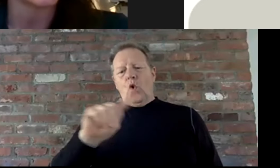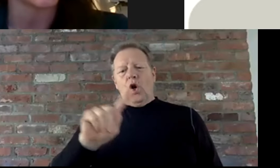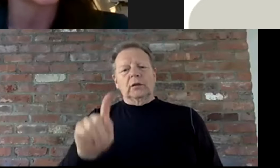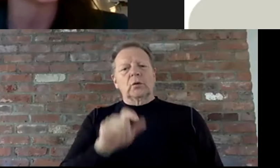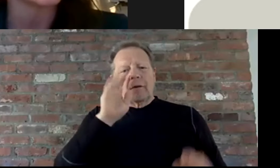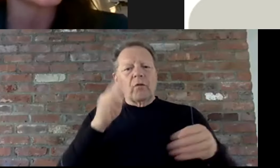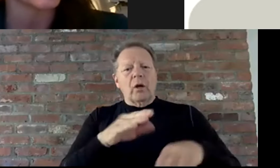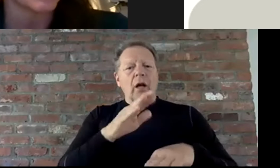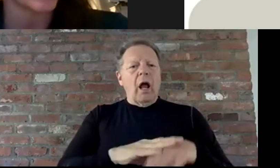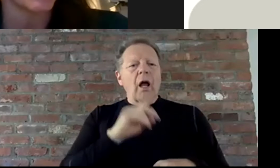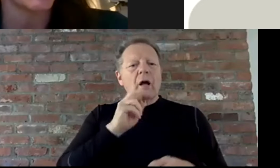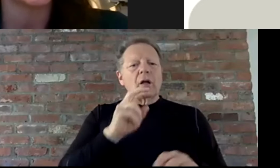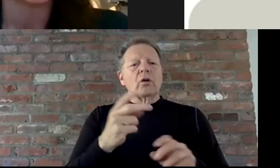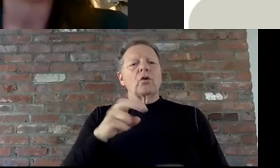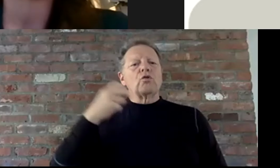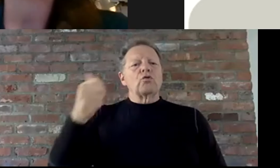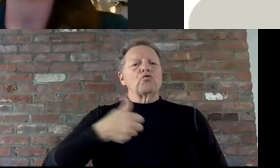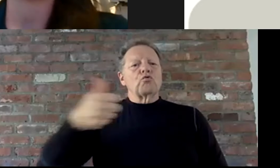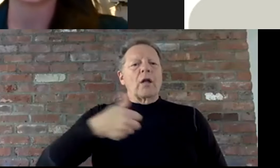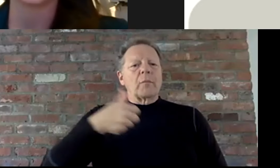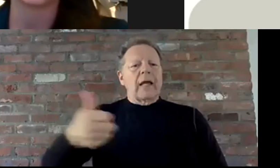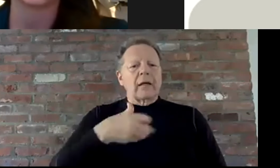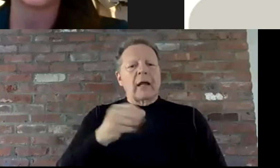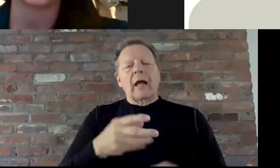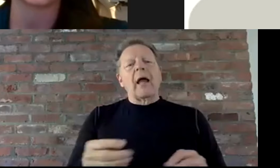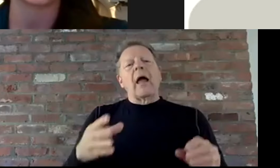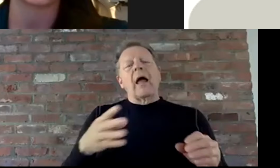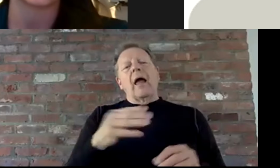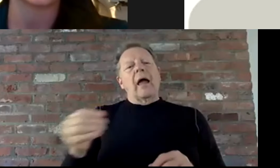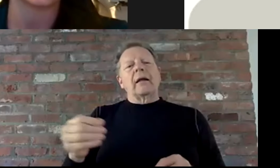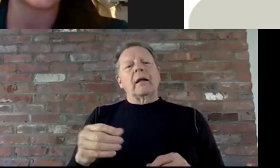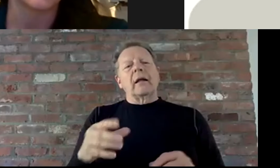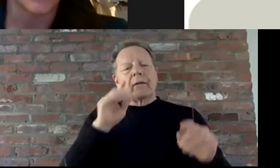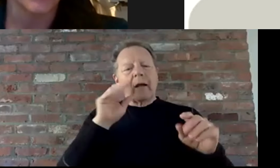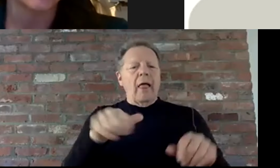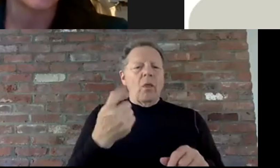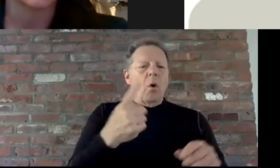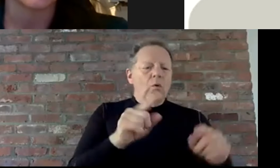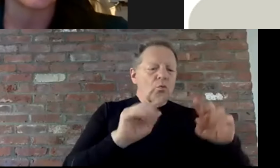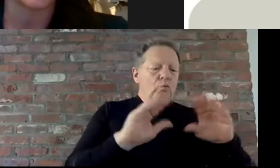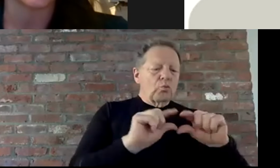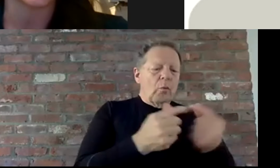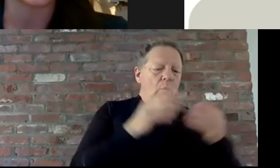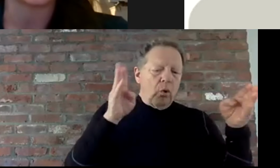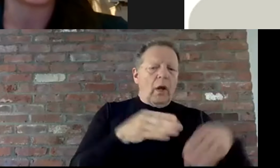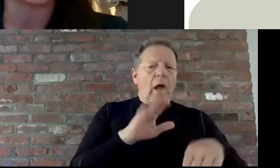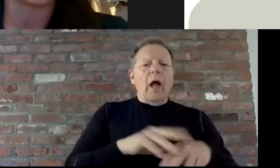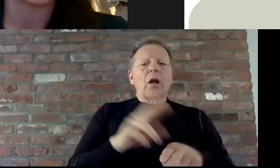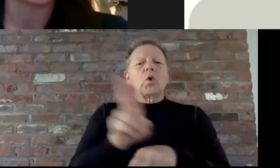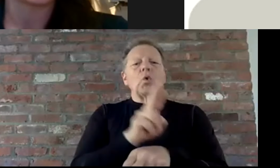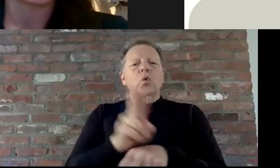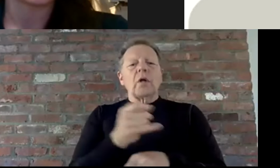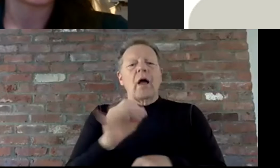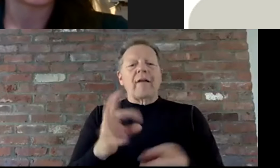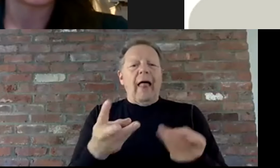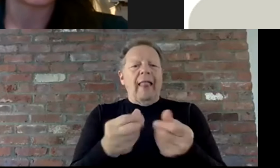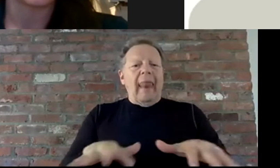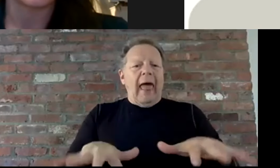focused in on transportation, and Hire Gruel, that is focused in on land use.